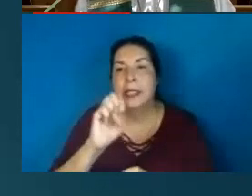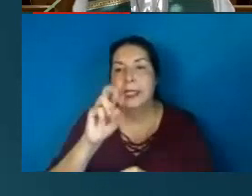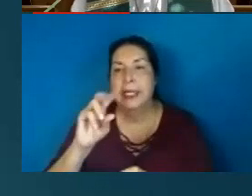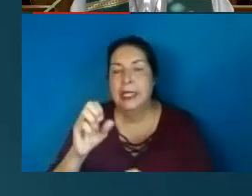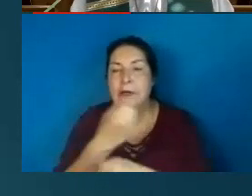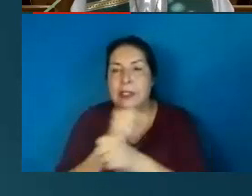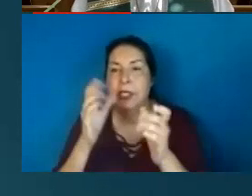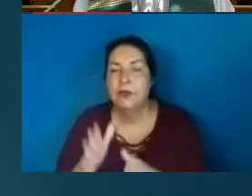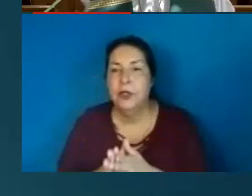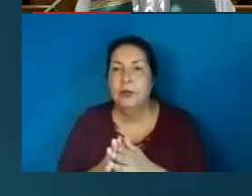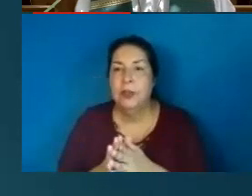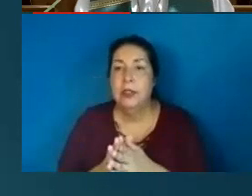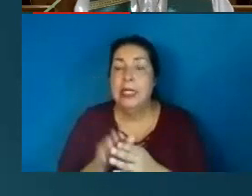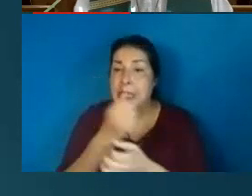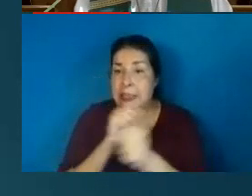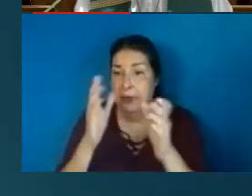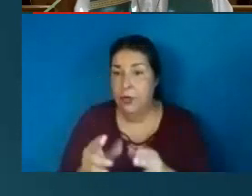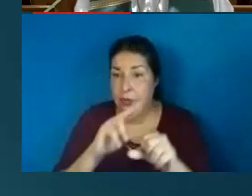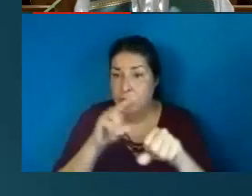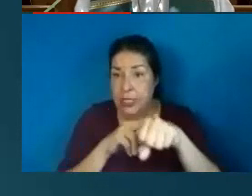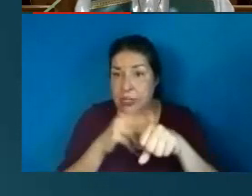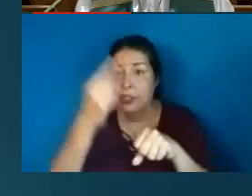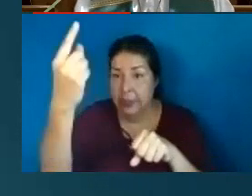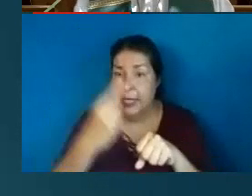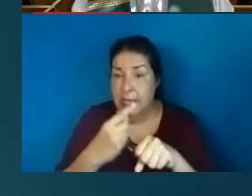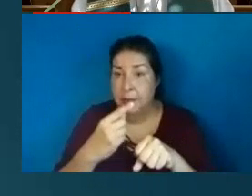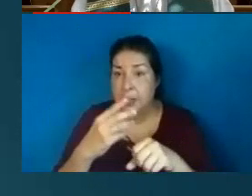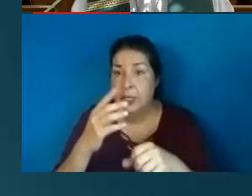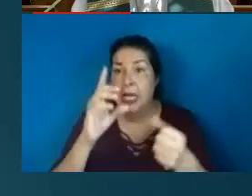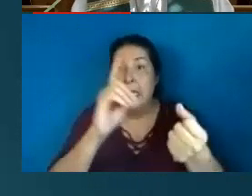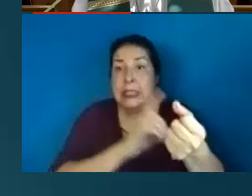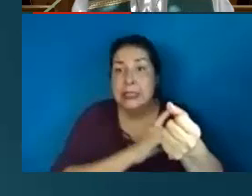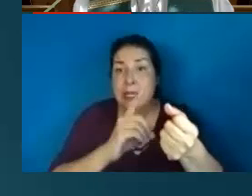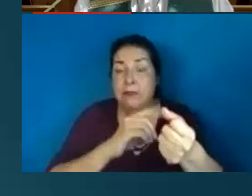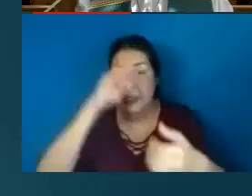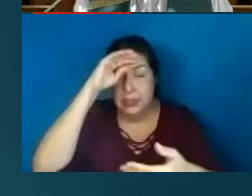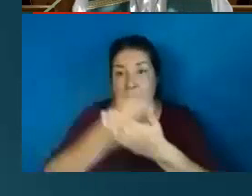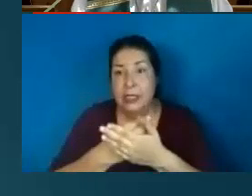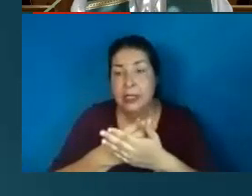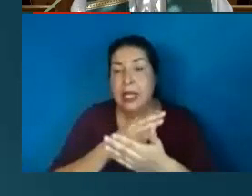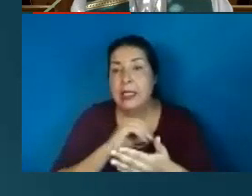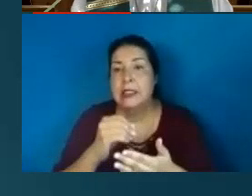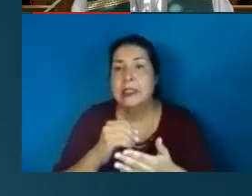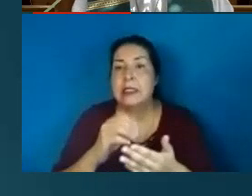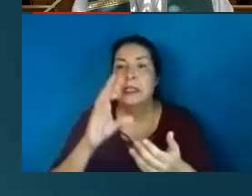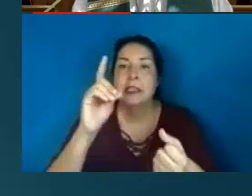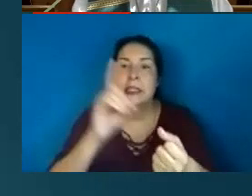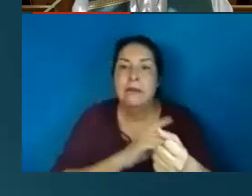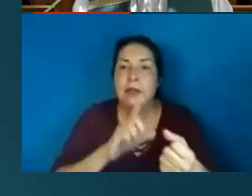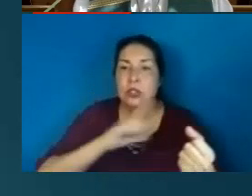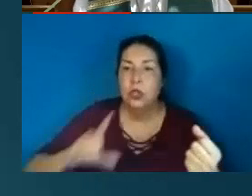This savior of the nations came, David's son and David's Lord, in the person of Jesus